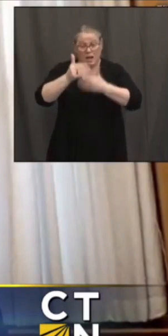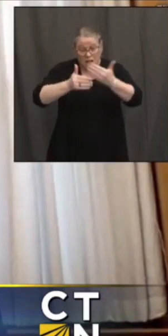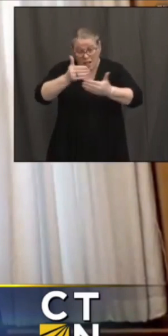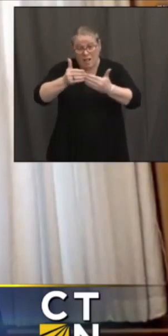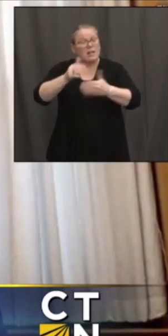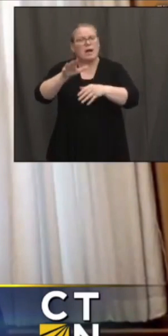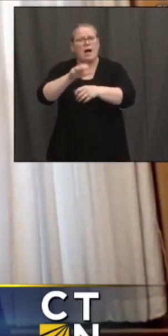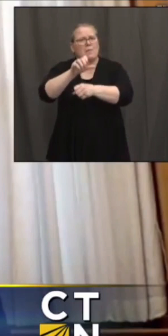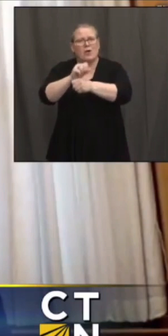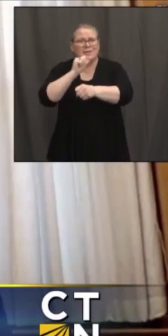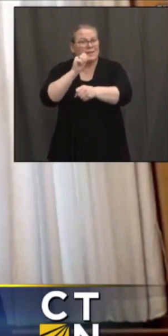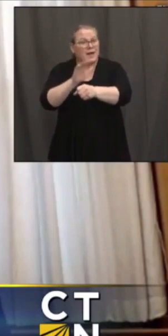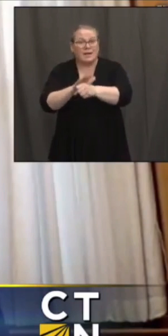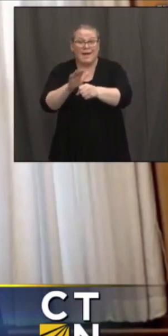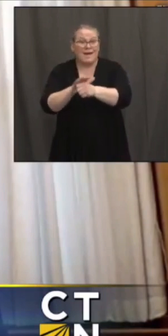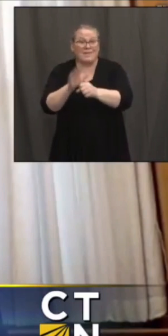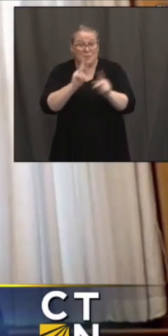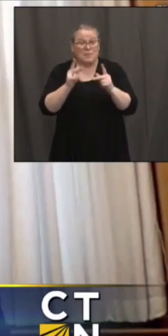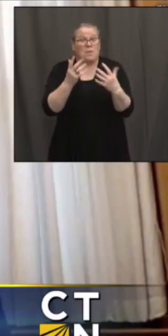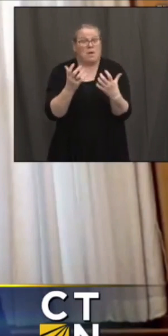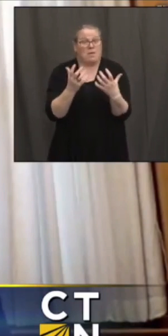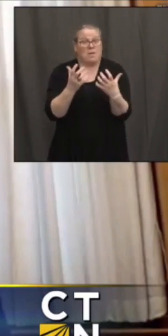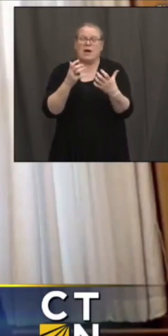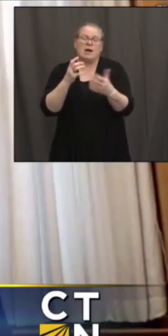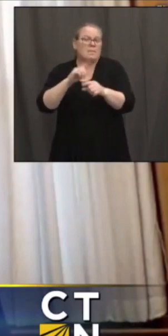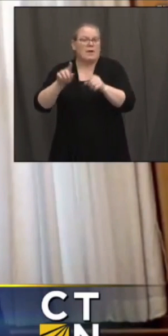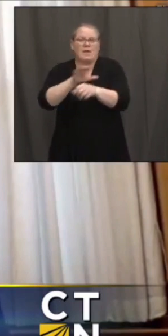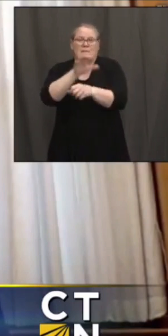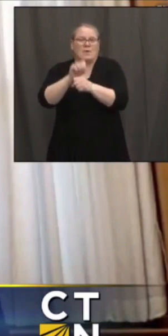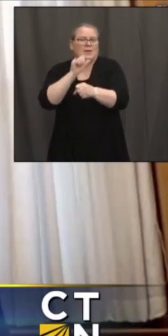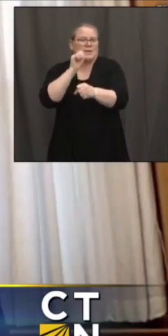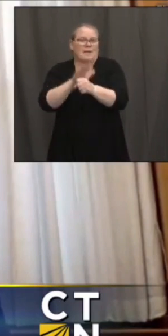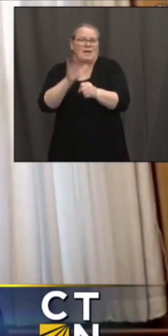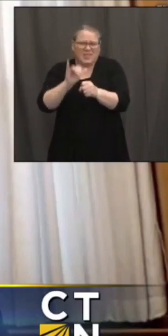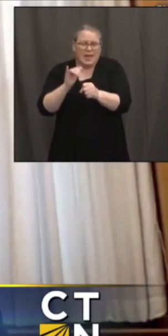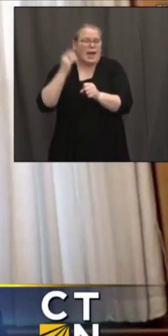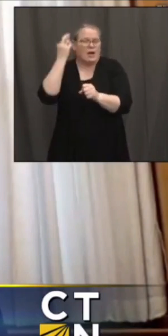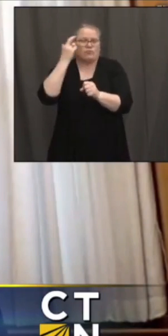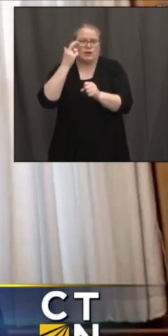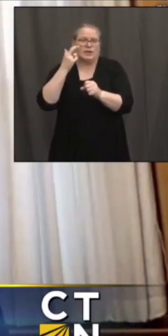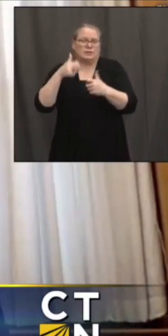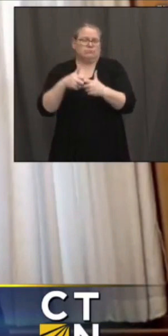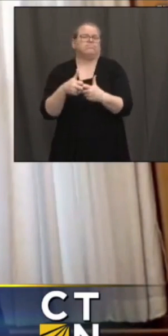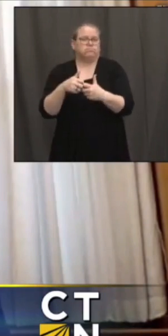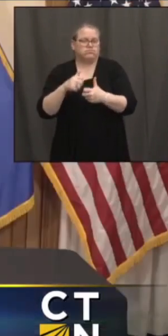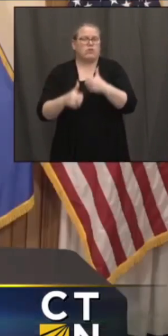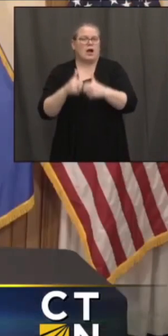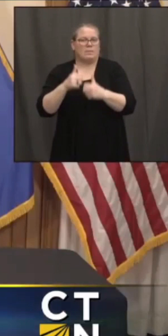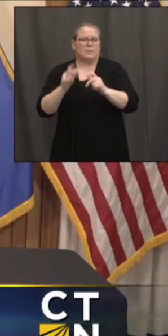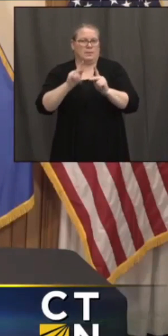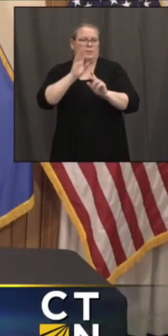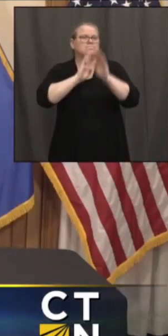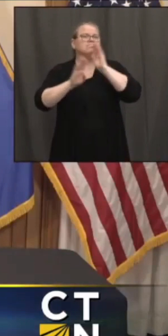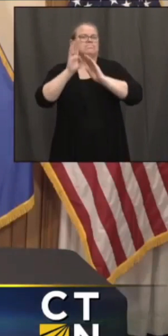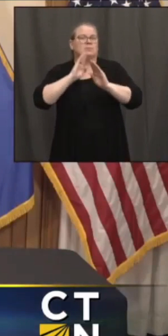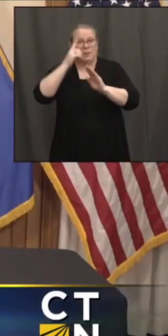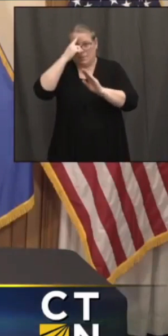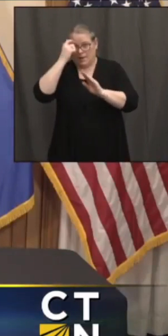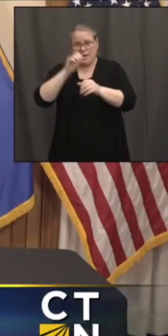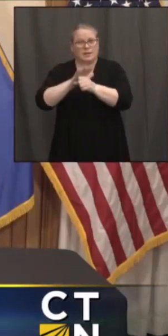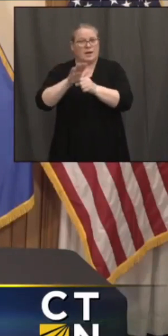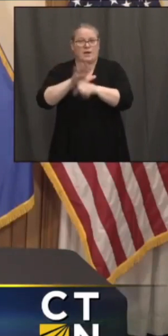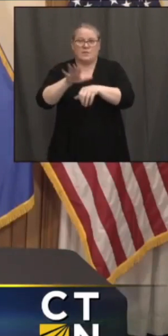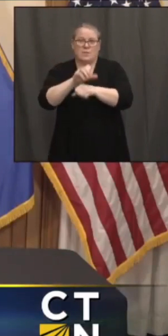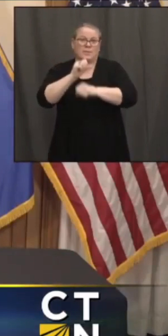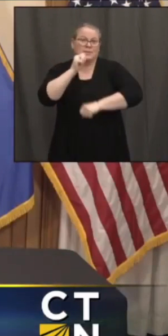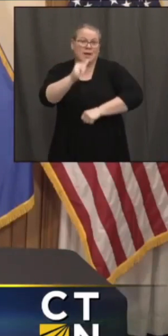enough appointments for all the people who want to get vaccinated right now, and that's really the root cause of a lot of the frustration that's out there. Think that system will